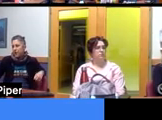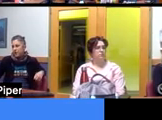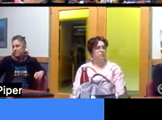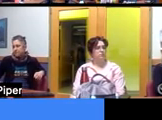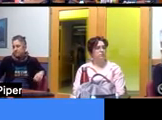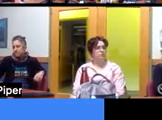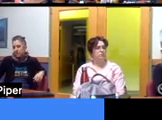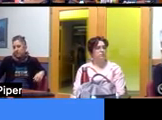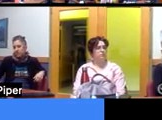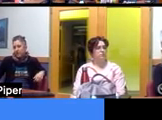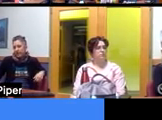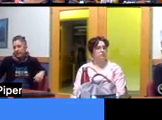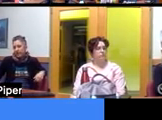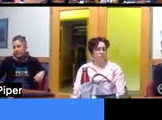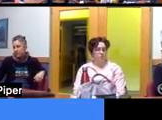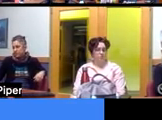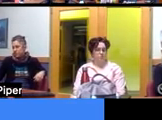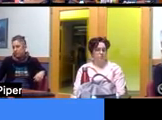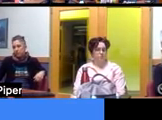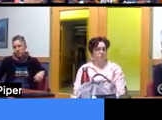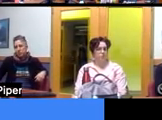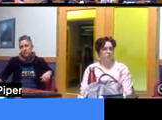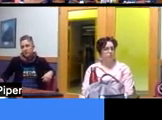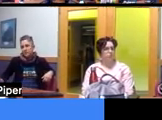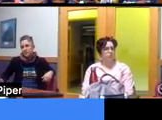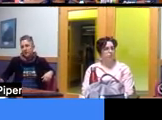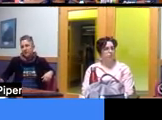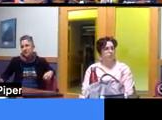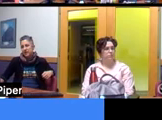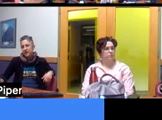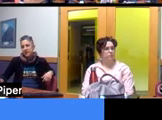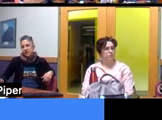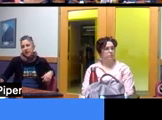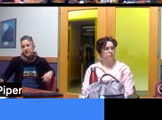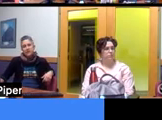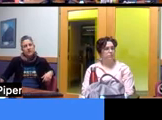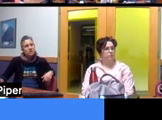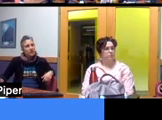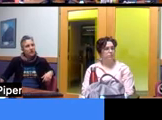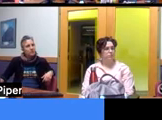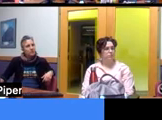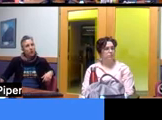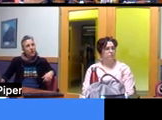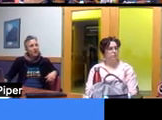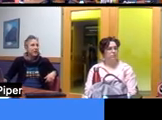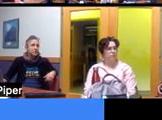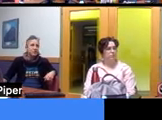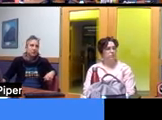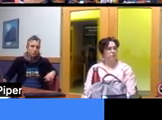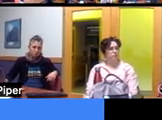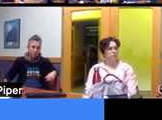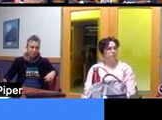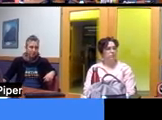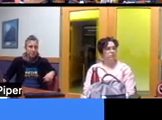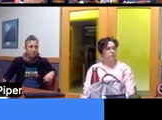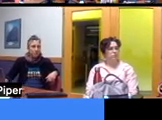So that is how to schedule an abortion. So let's look at the next slide. And this describes what an